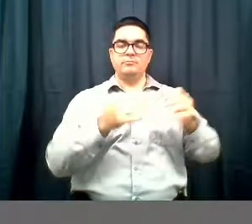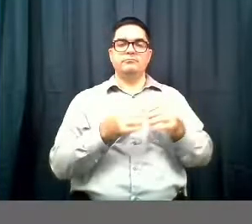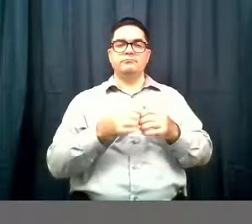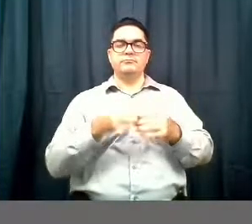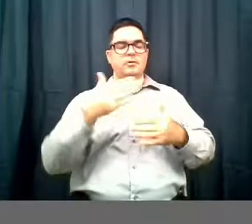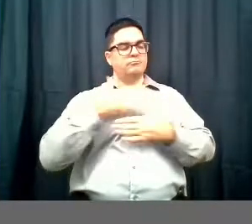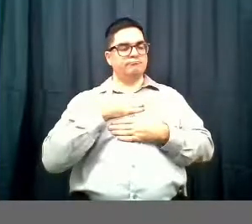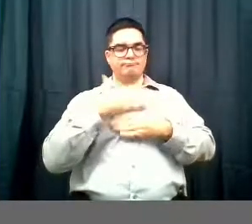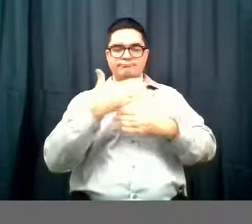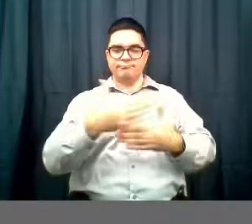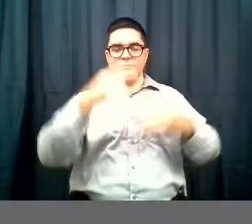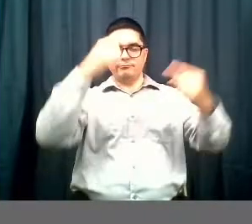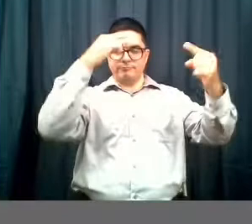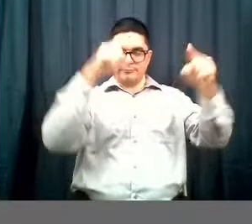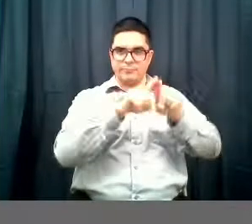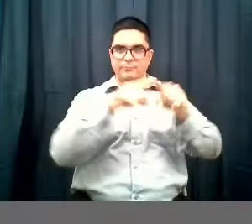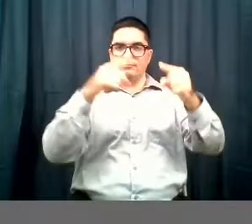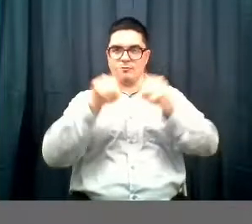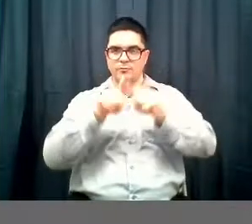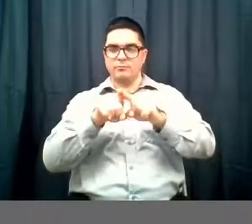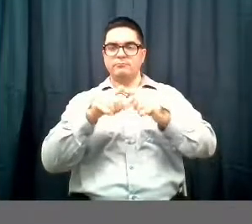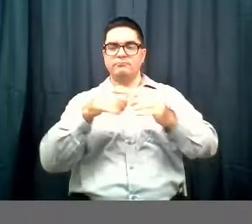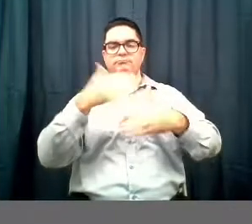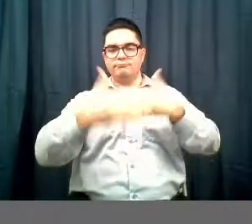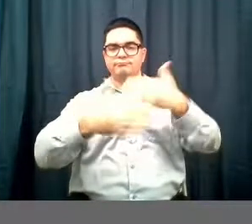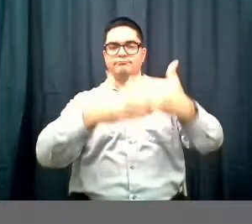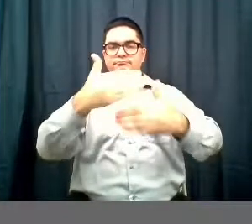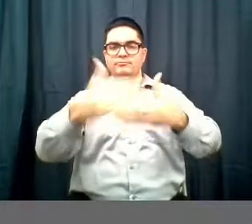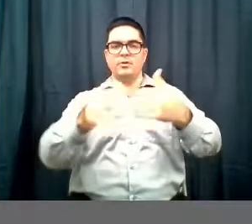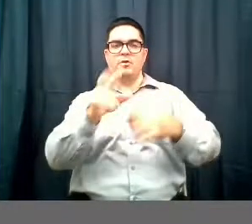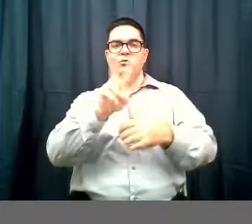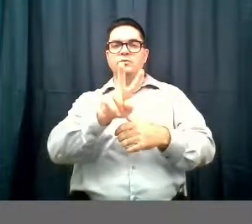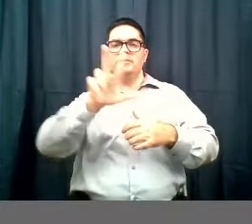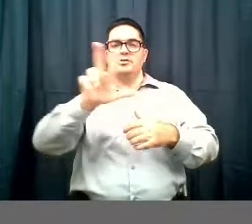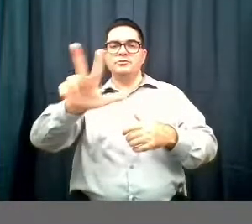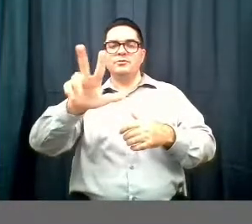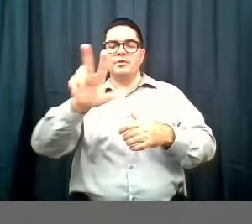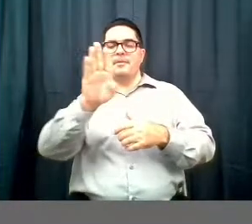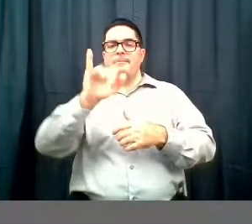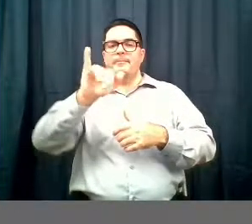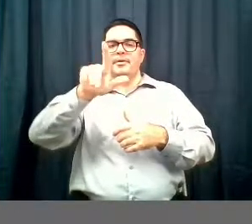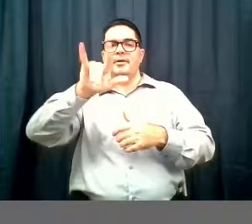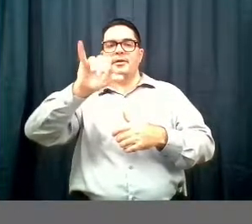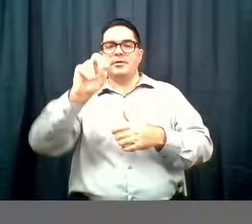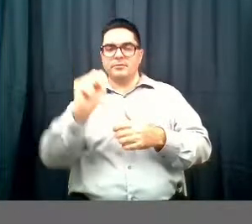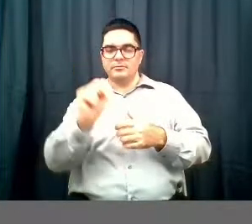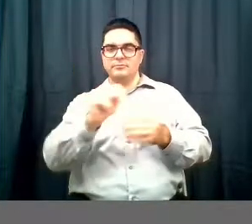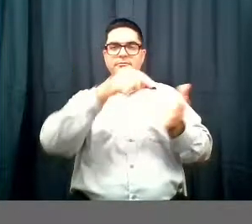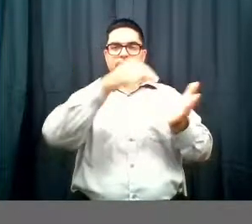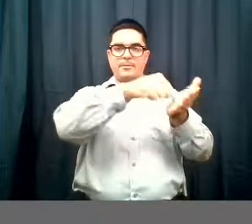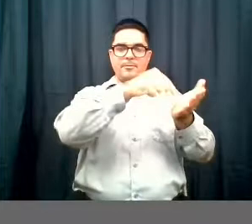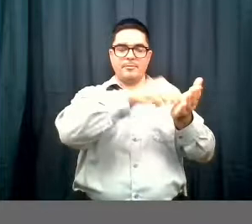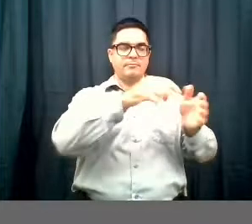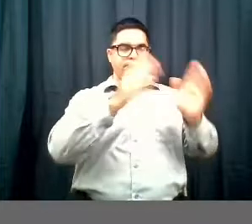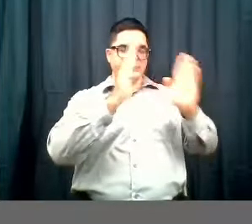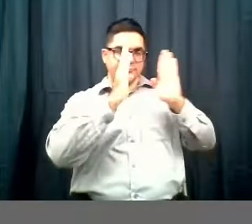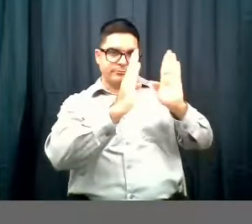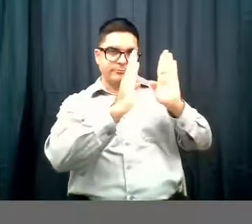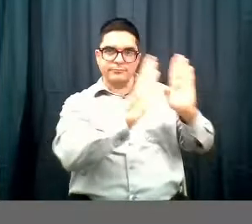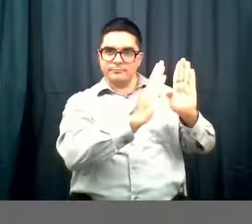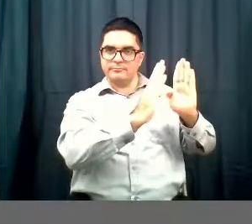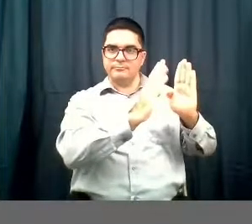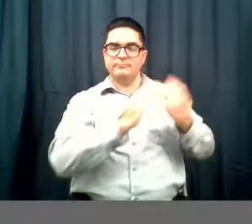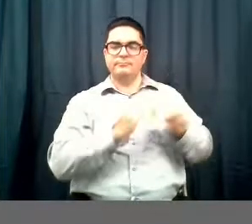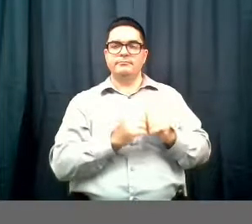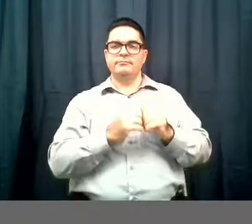deals, having restructured over $23 billion of existing debt through the various mechanisms available under PROMESA, resulting in